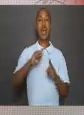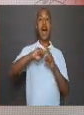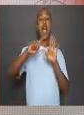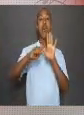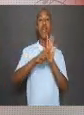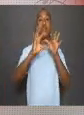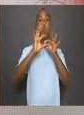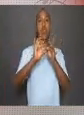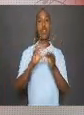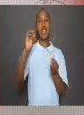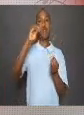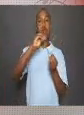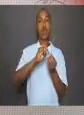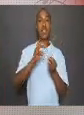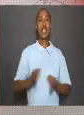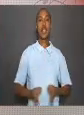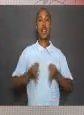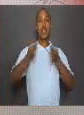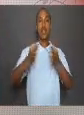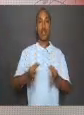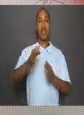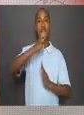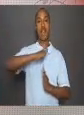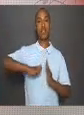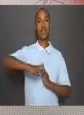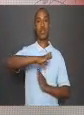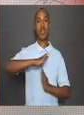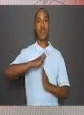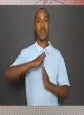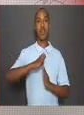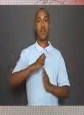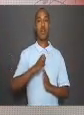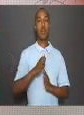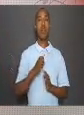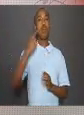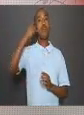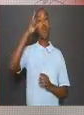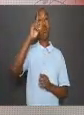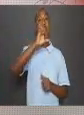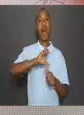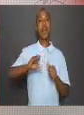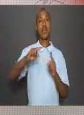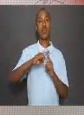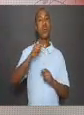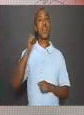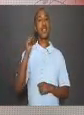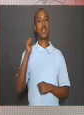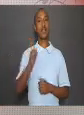ionic bonds involve the transfer of electrons from one atom to another.